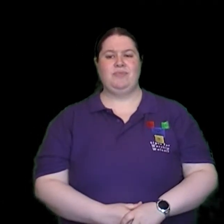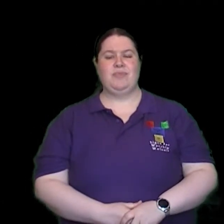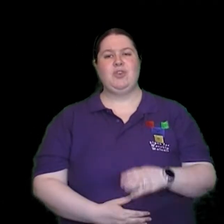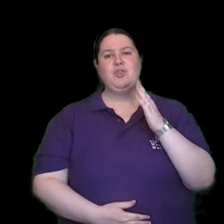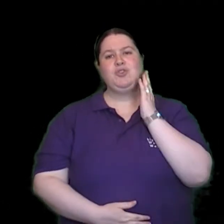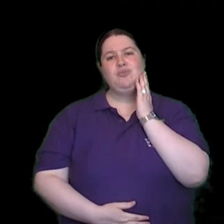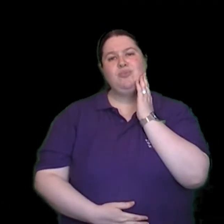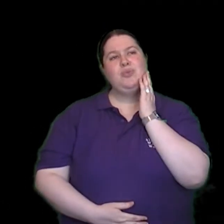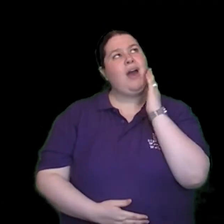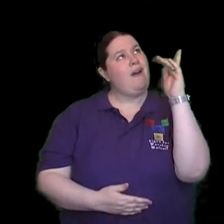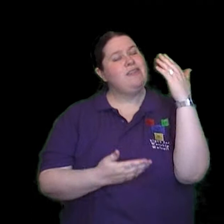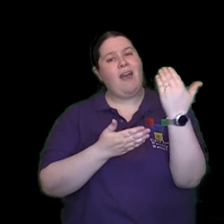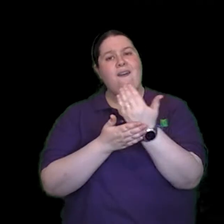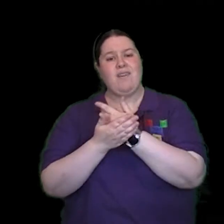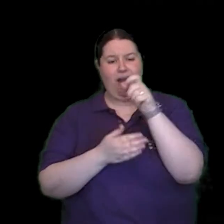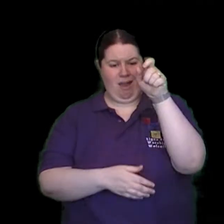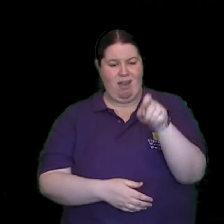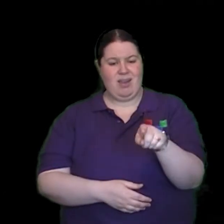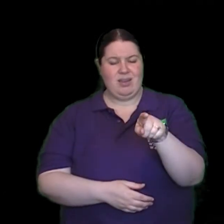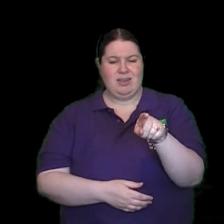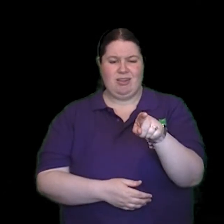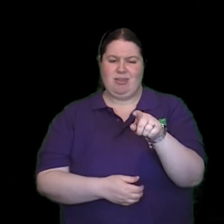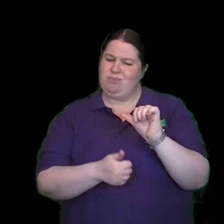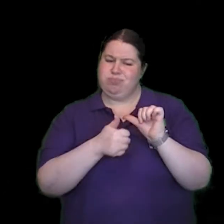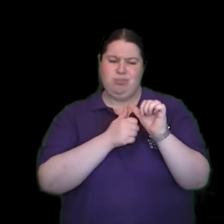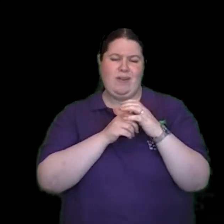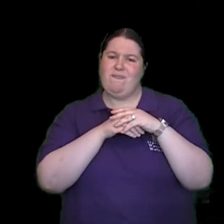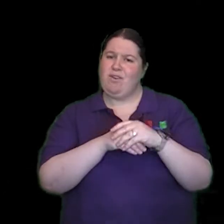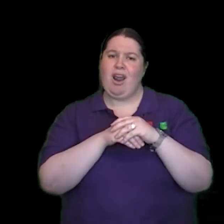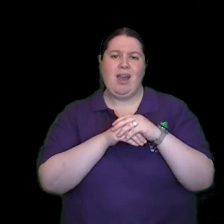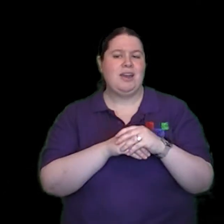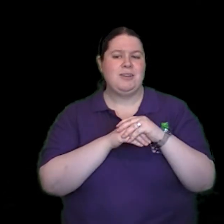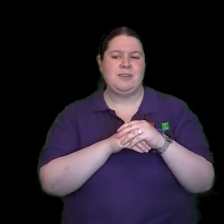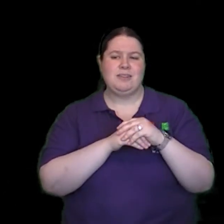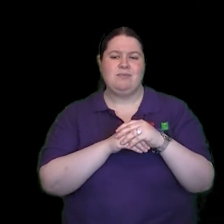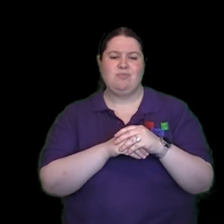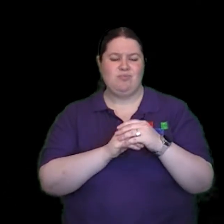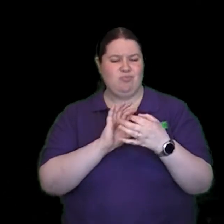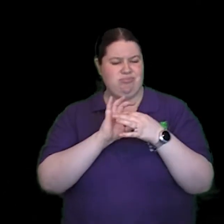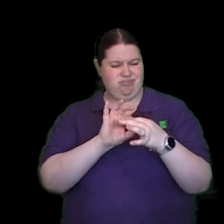Gracias.